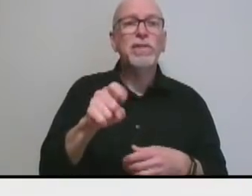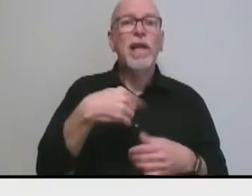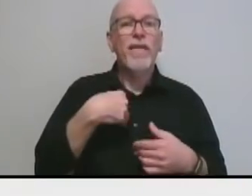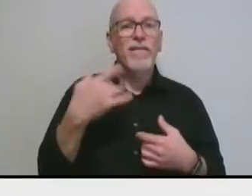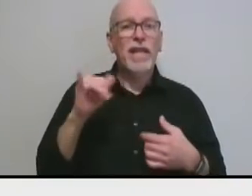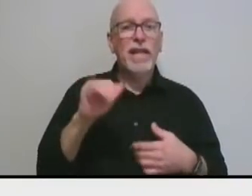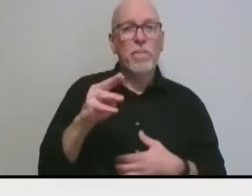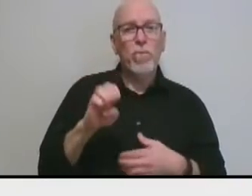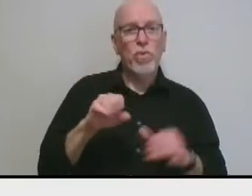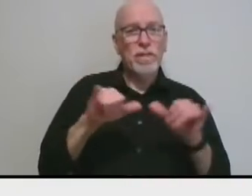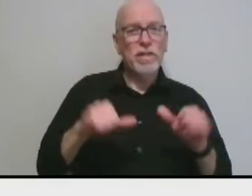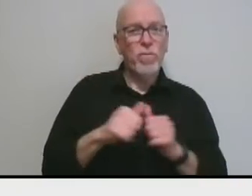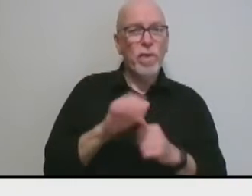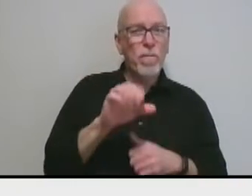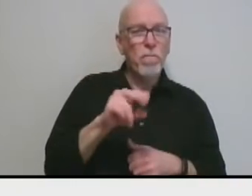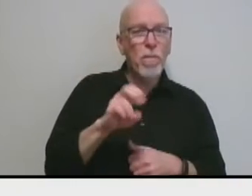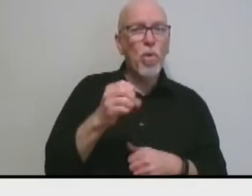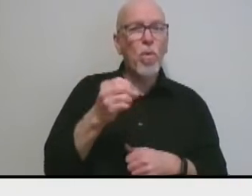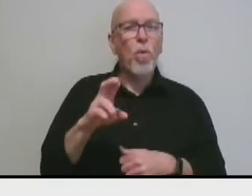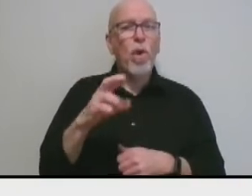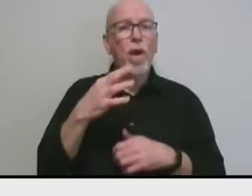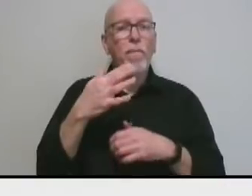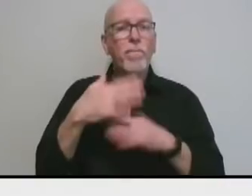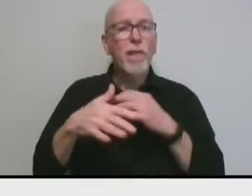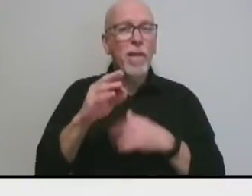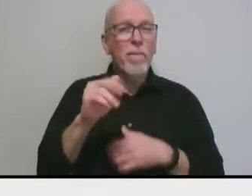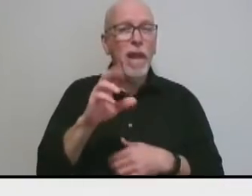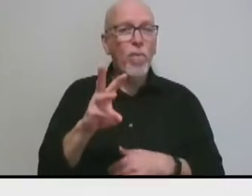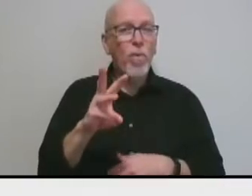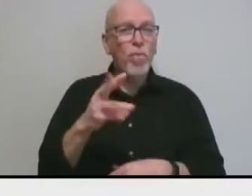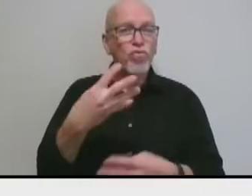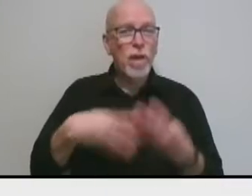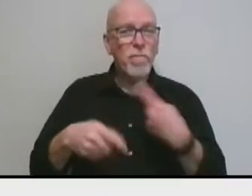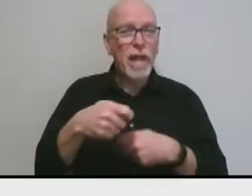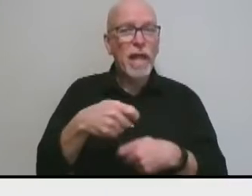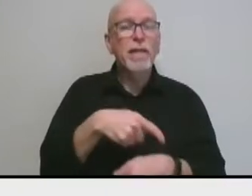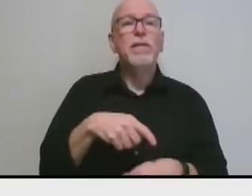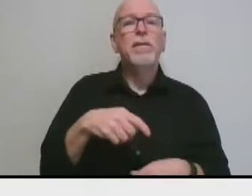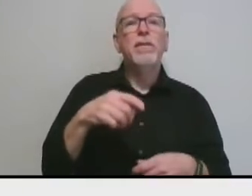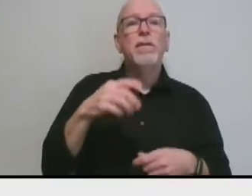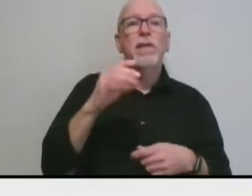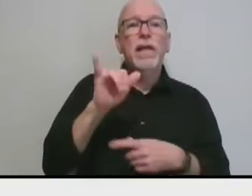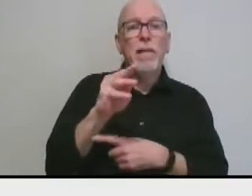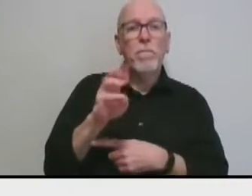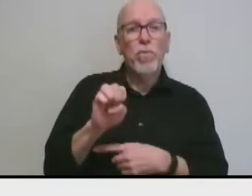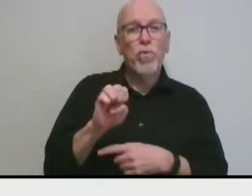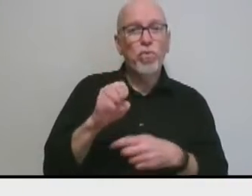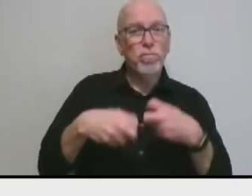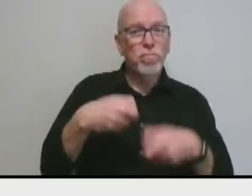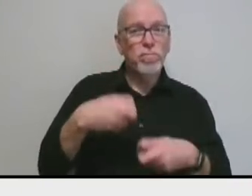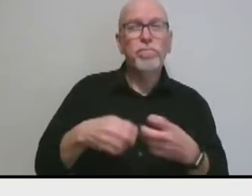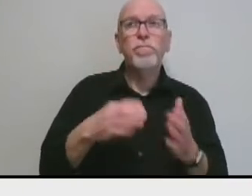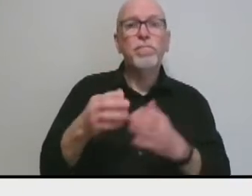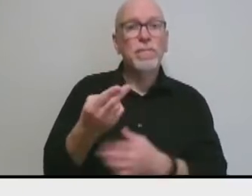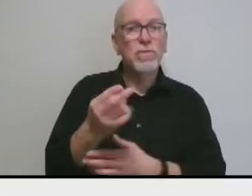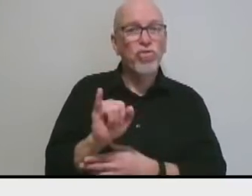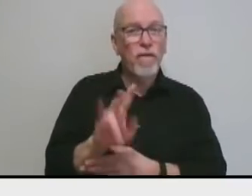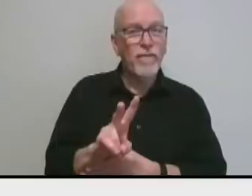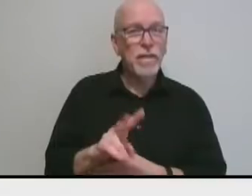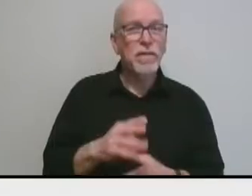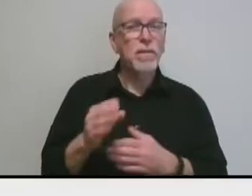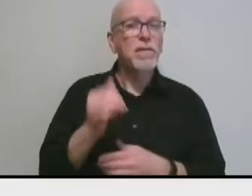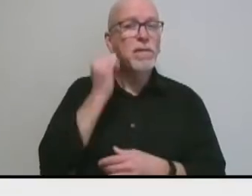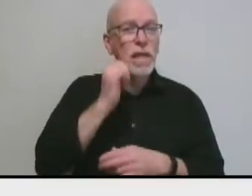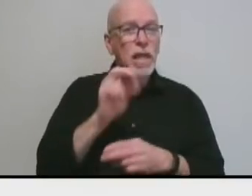marrow transplant, immune deficiencies, combined primary immunodeficiency disorder, HIV, daily use